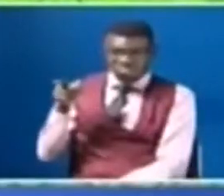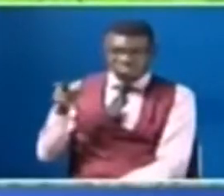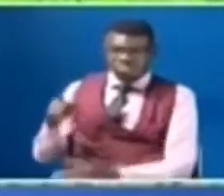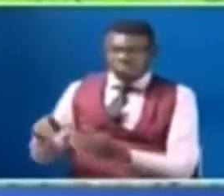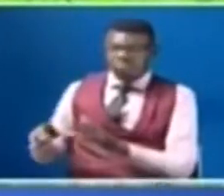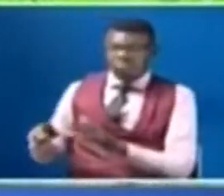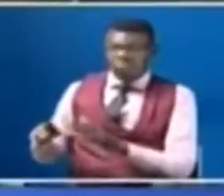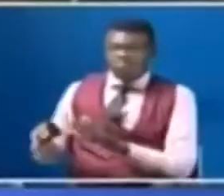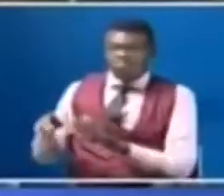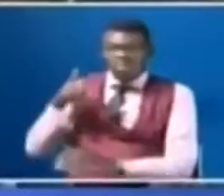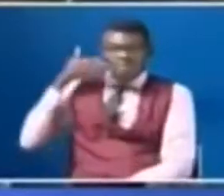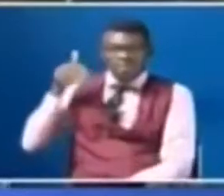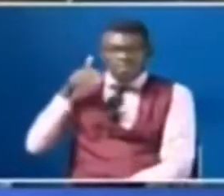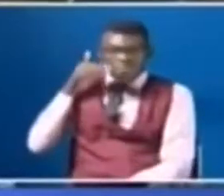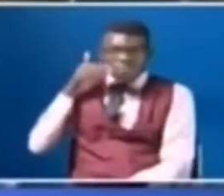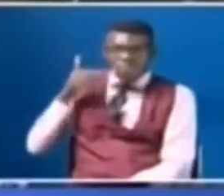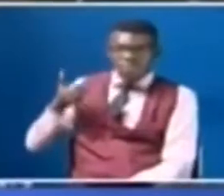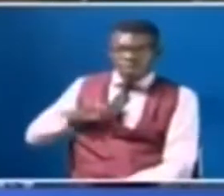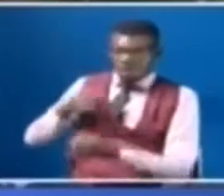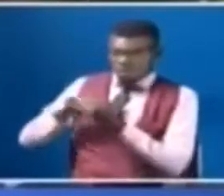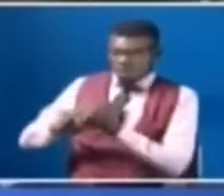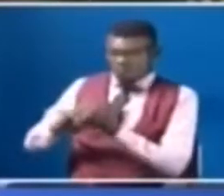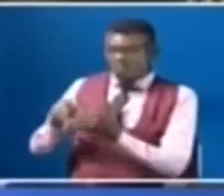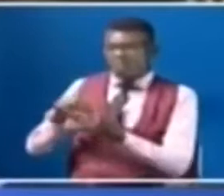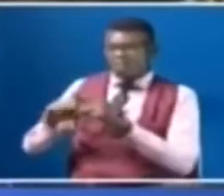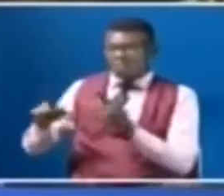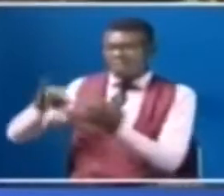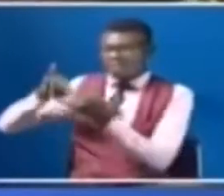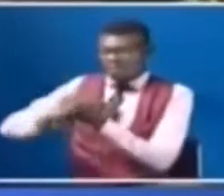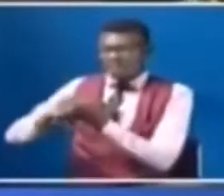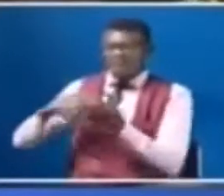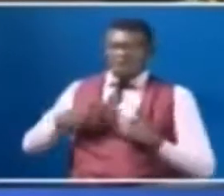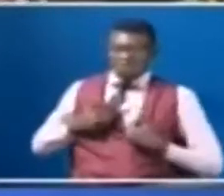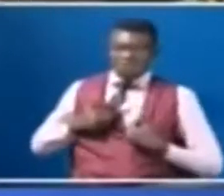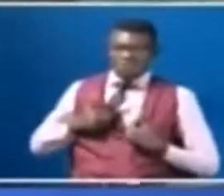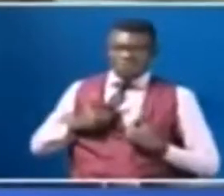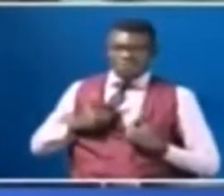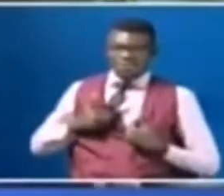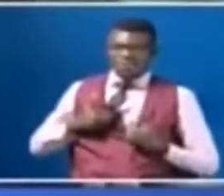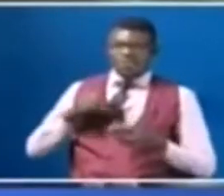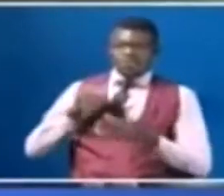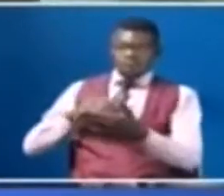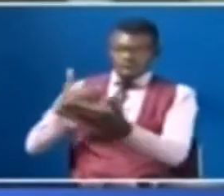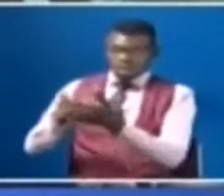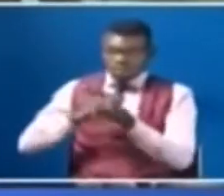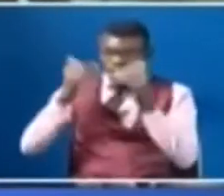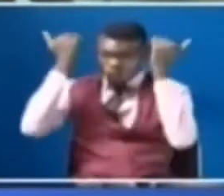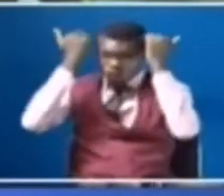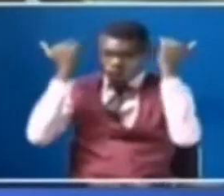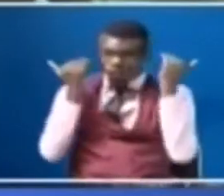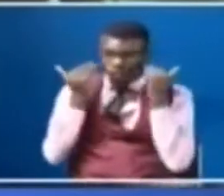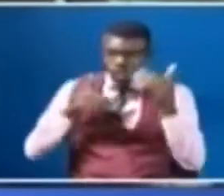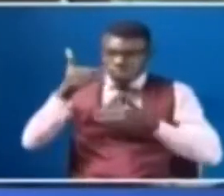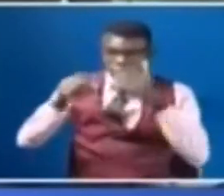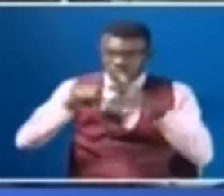Fondo whilst he is married to one Asha Jumwa. We arrive on location when the court is about to start. Everyone